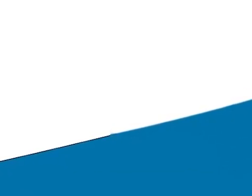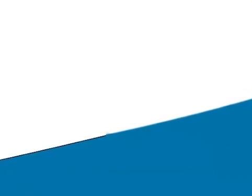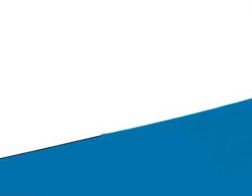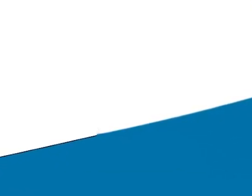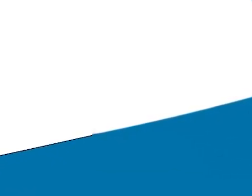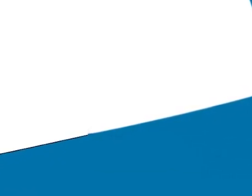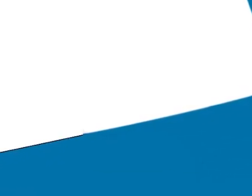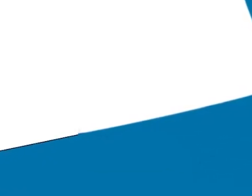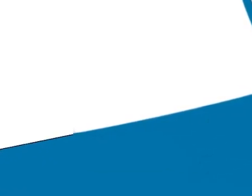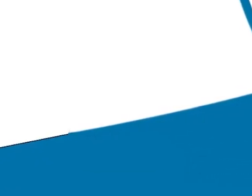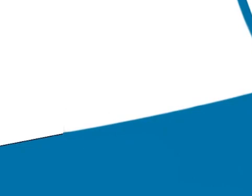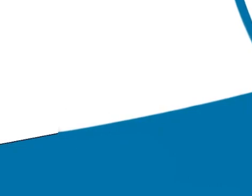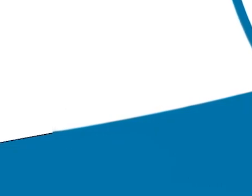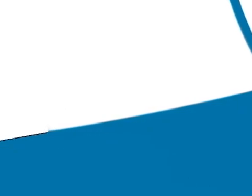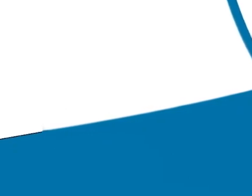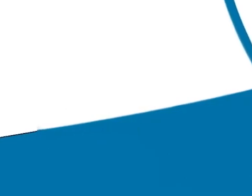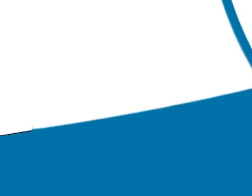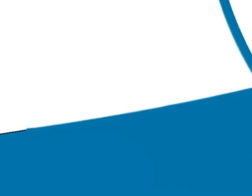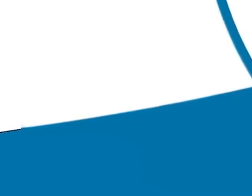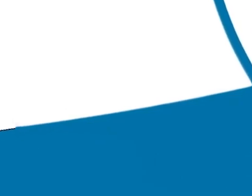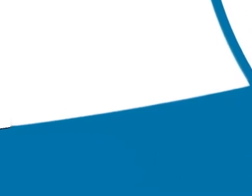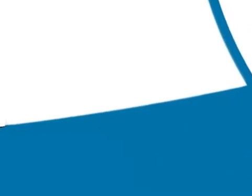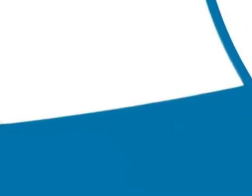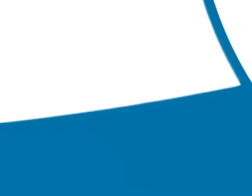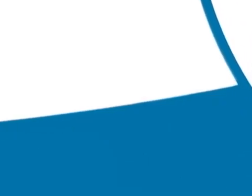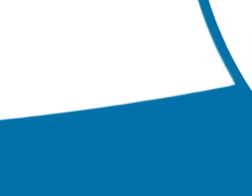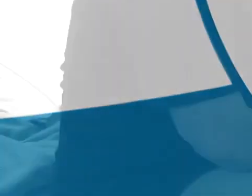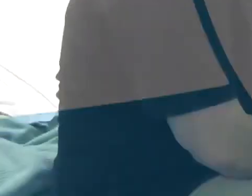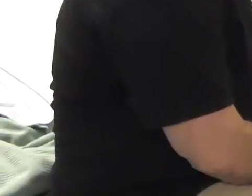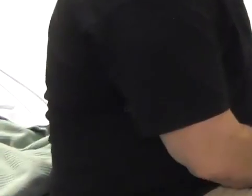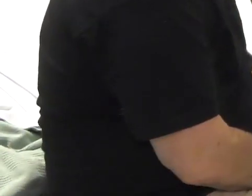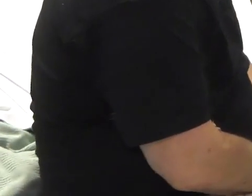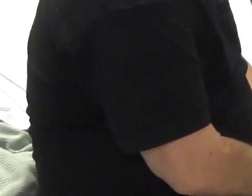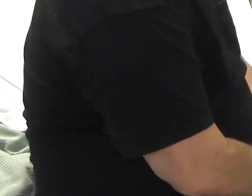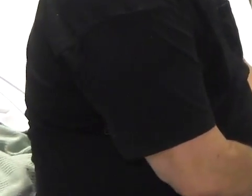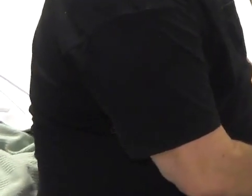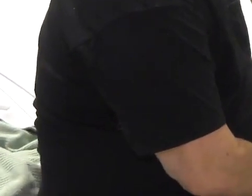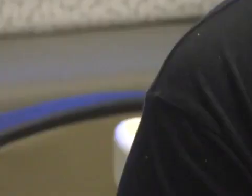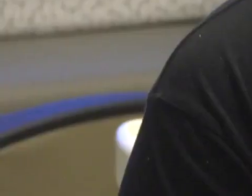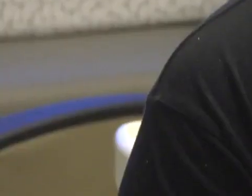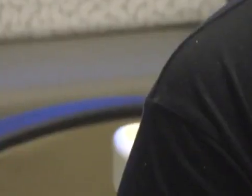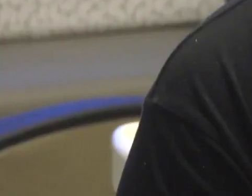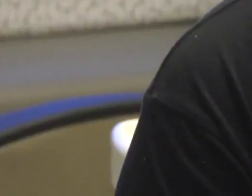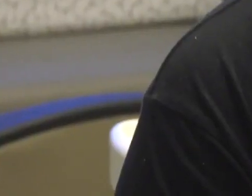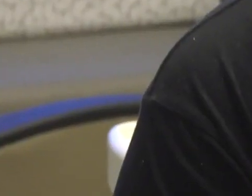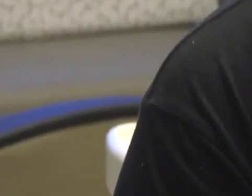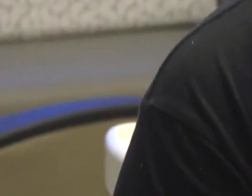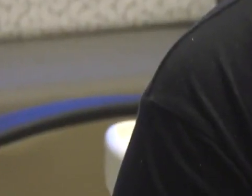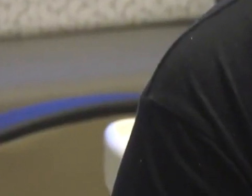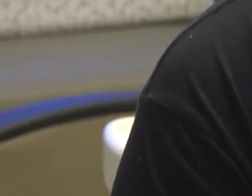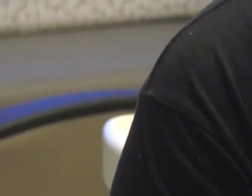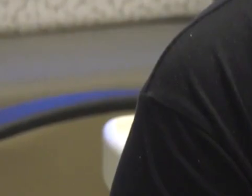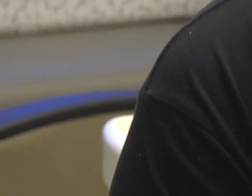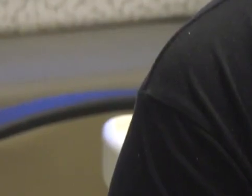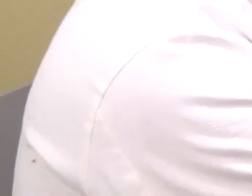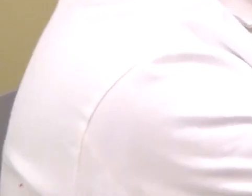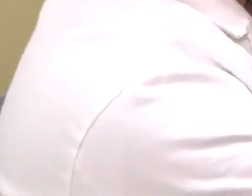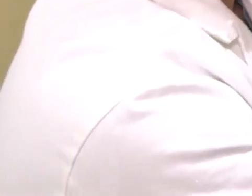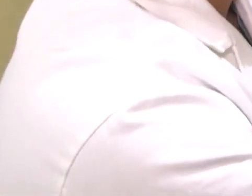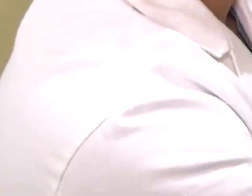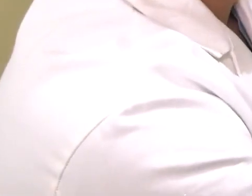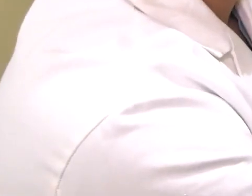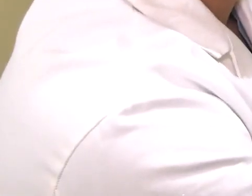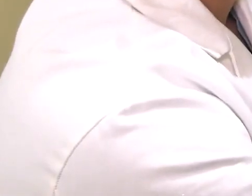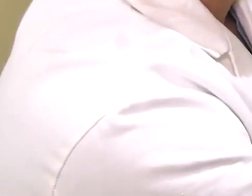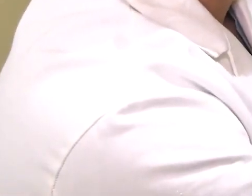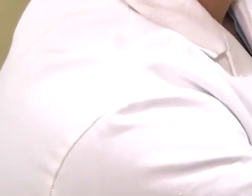special stent that could treat this specific tricky area. Chris would be only the 4th person in the world to get it. So what